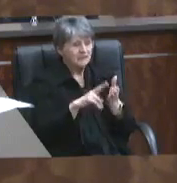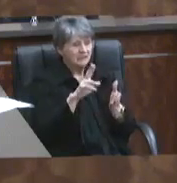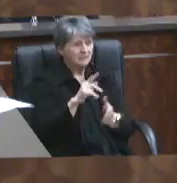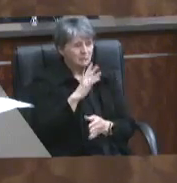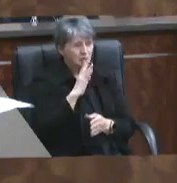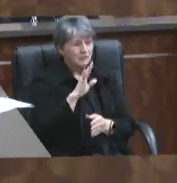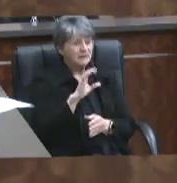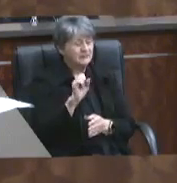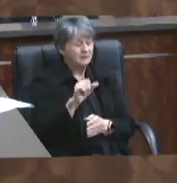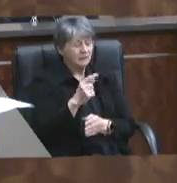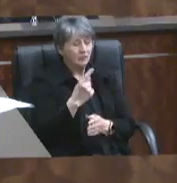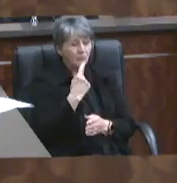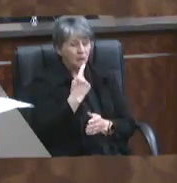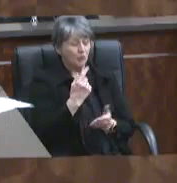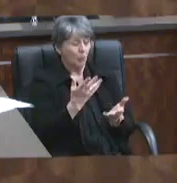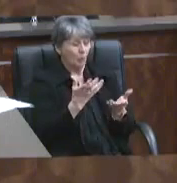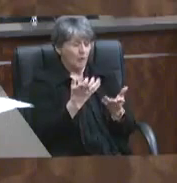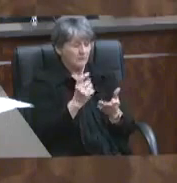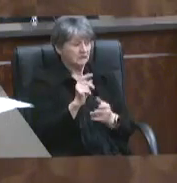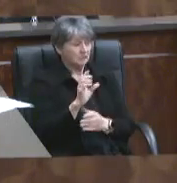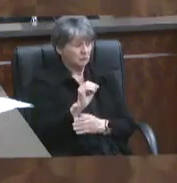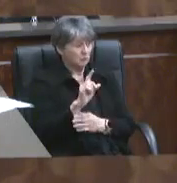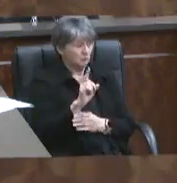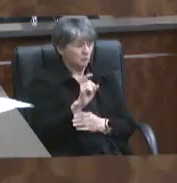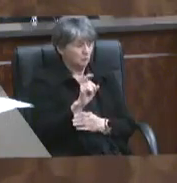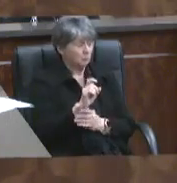who would like to speak on this agenda item?